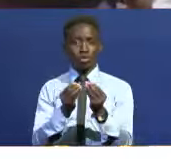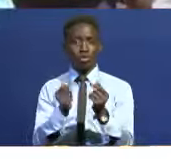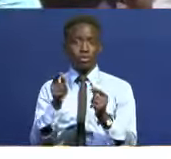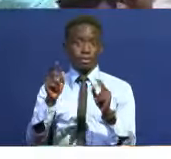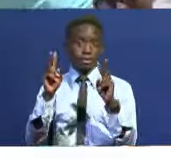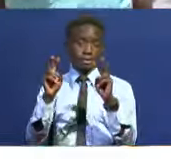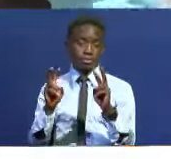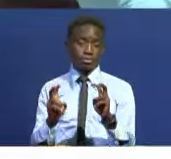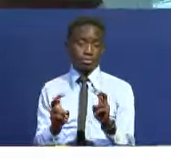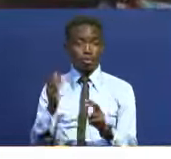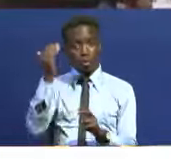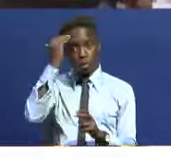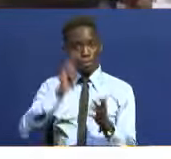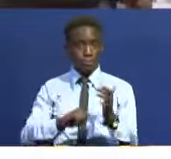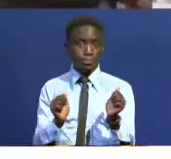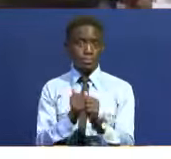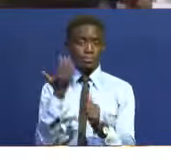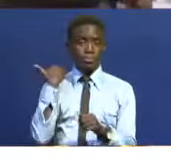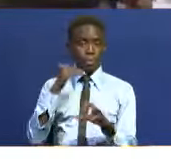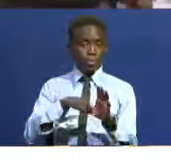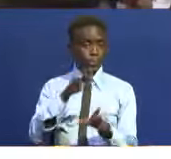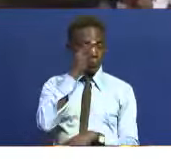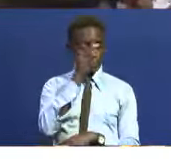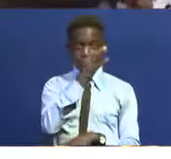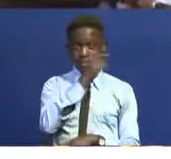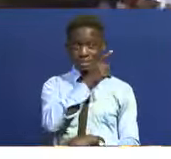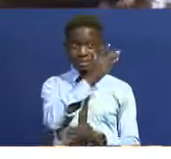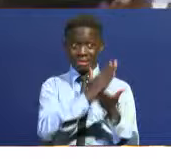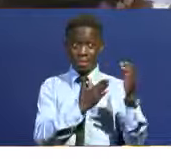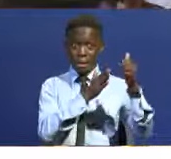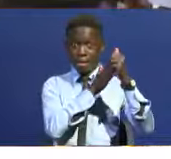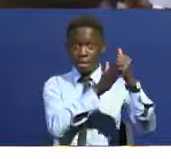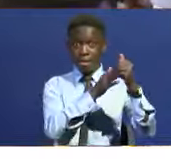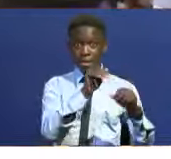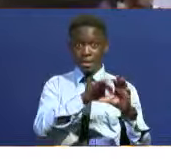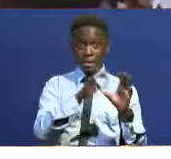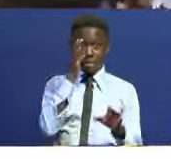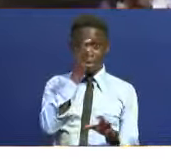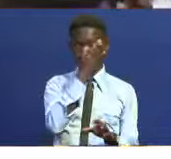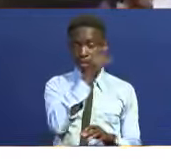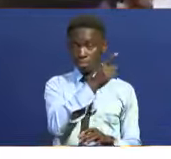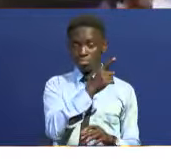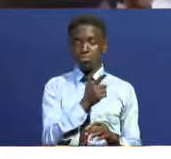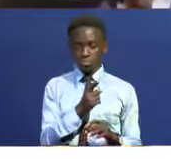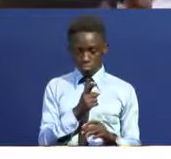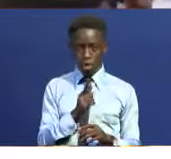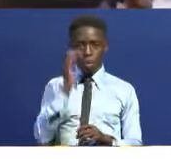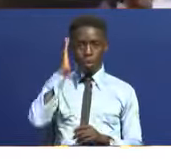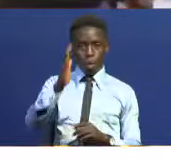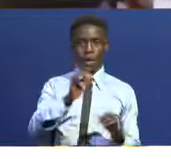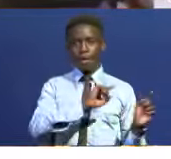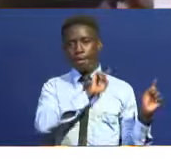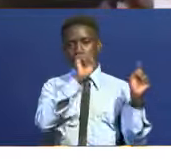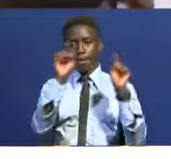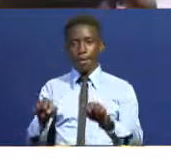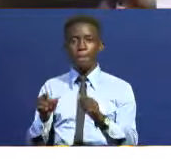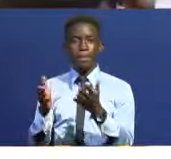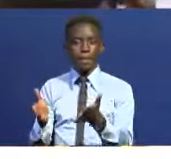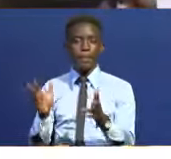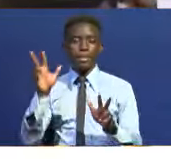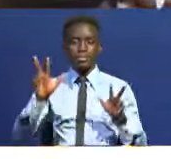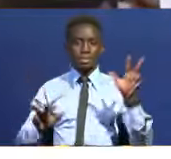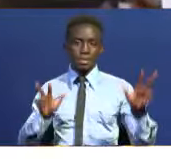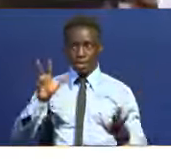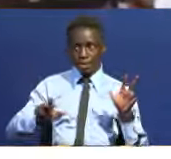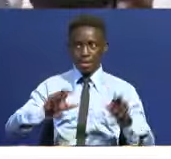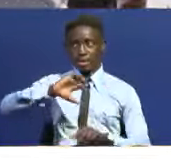And you do know what was happening in Nyeri. Some of those leaders in Nyeri County also, we have been informed that they will be coming here to Kirinyaga County.